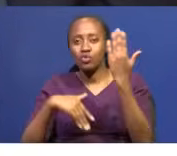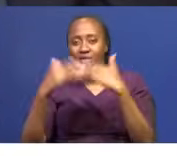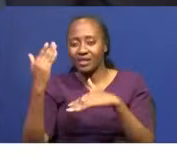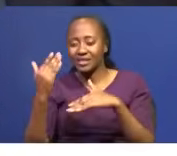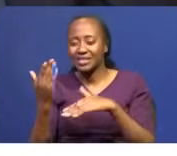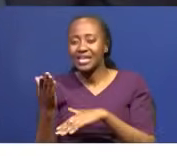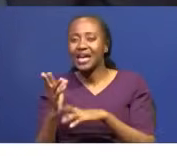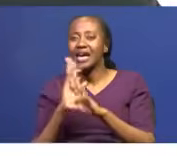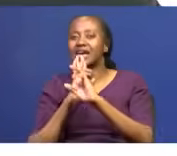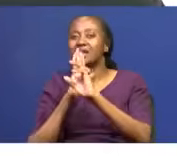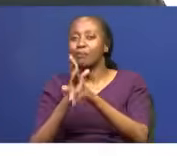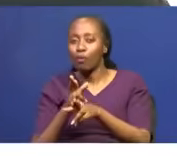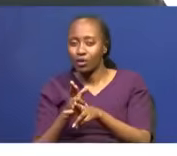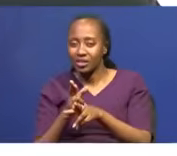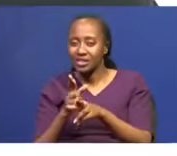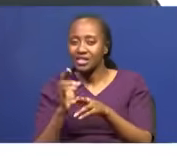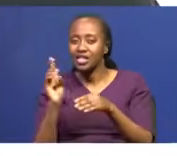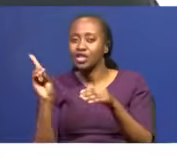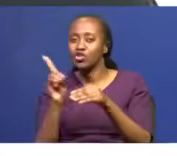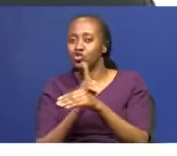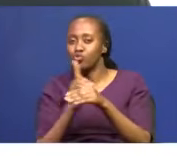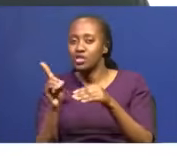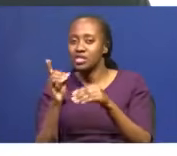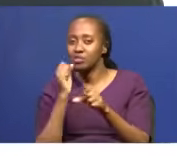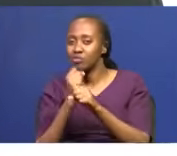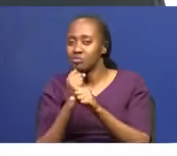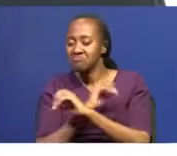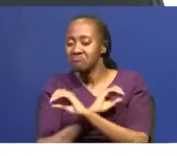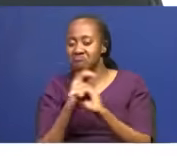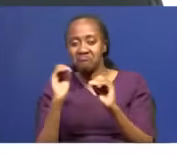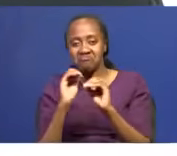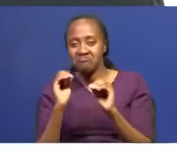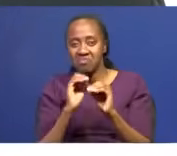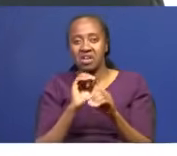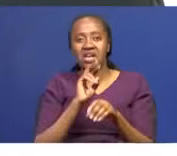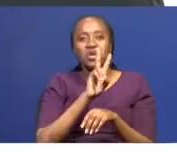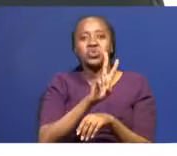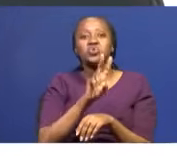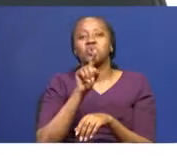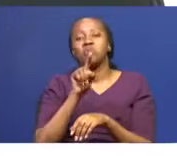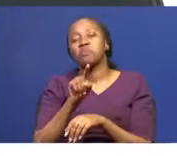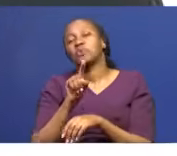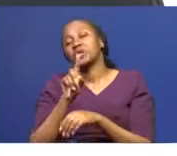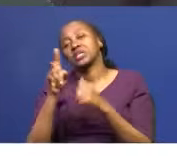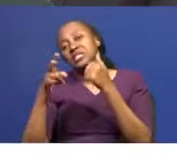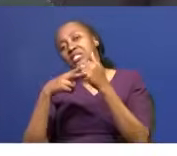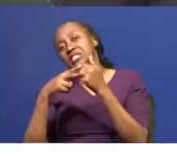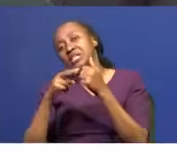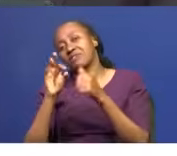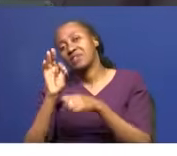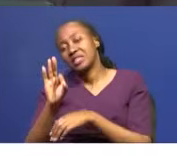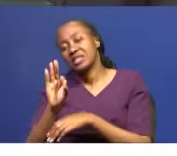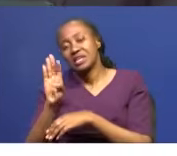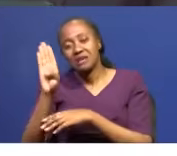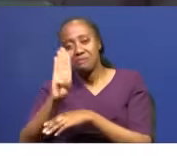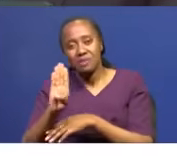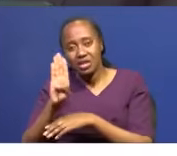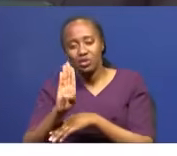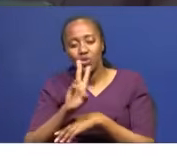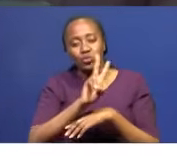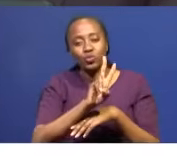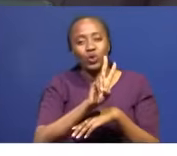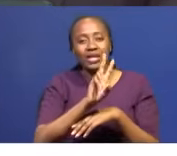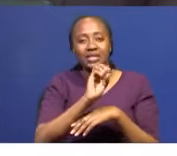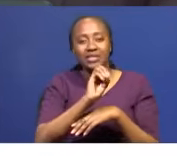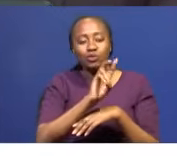their duties. The arrears include 2.73 billion shillings from Phase 2 of the 2021-2025